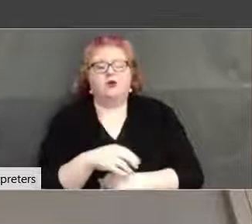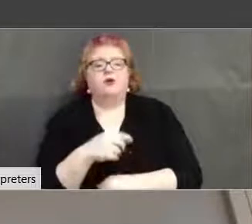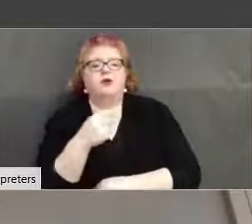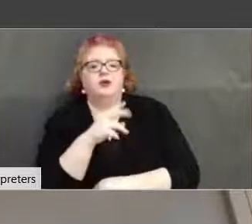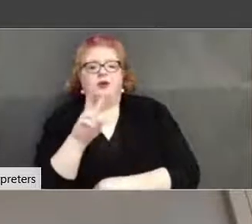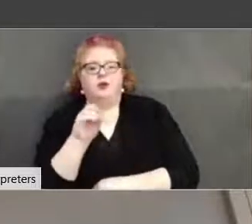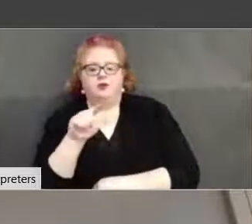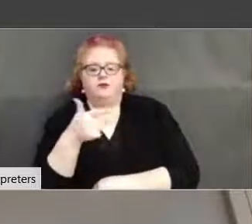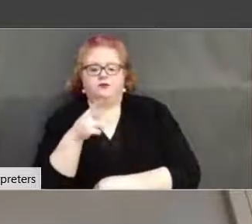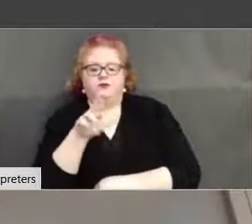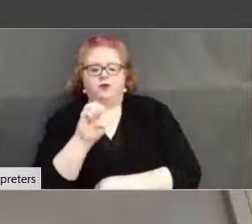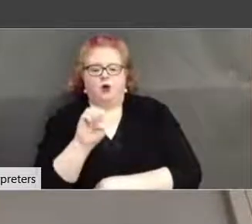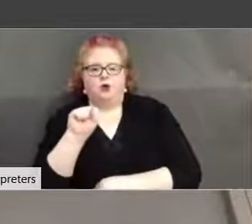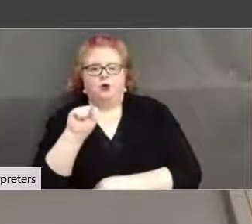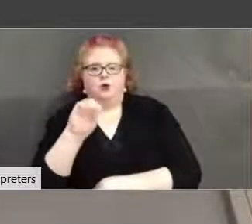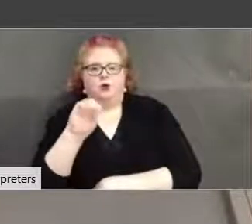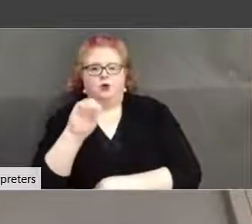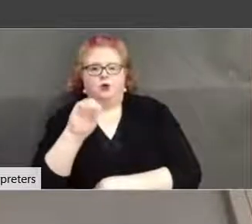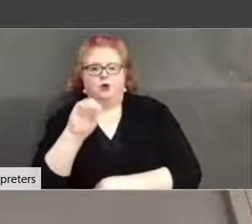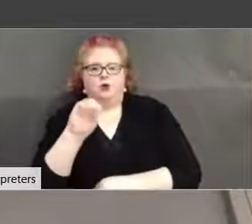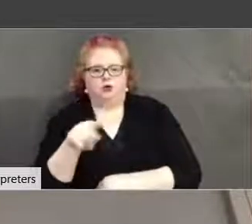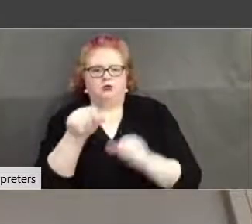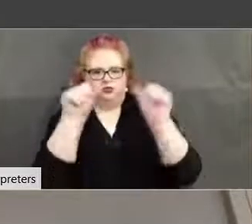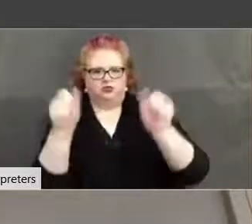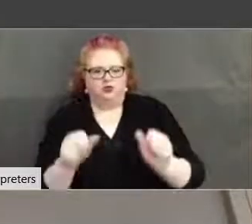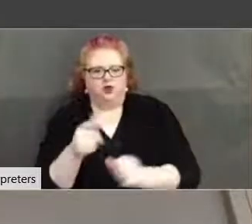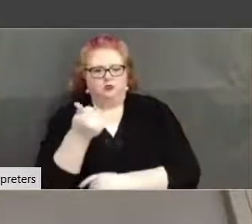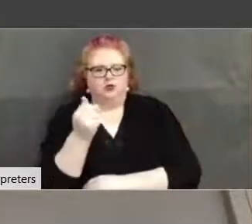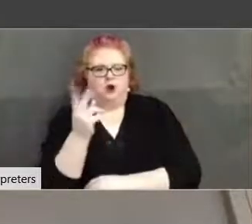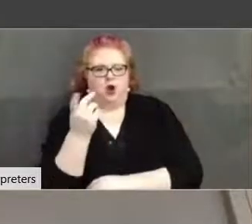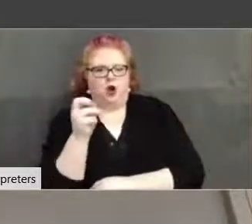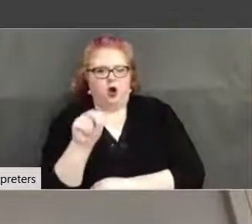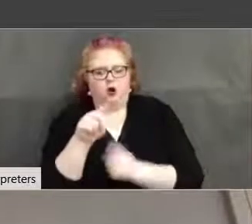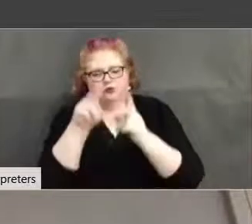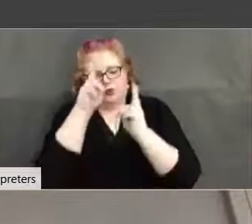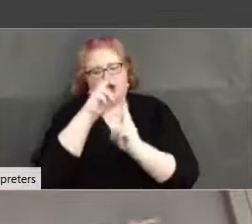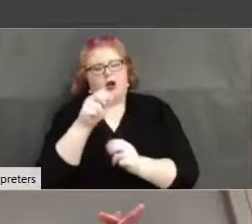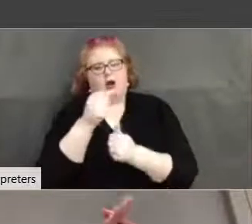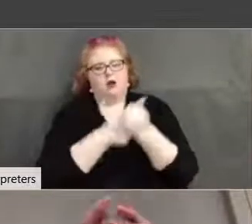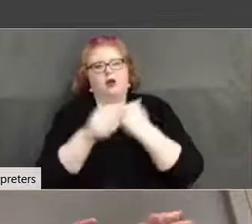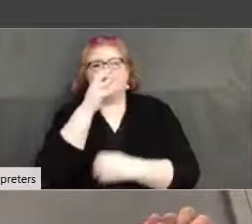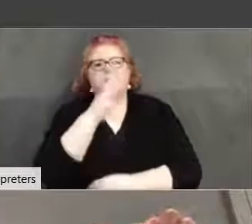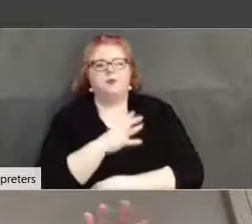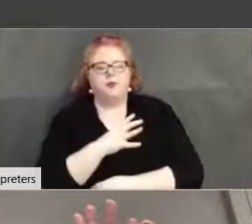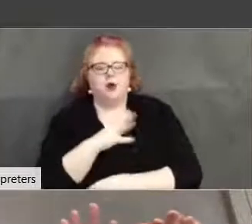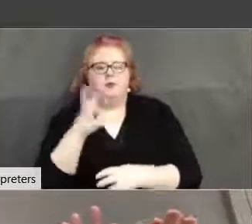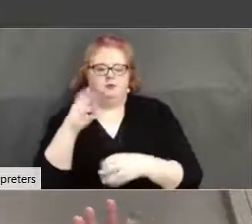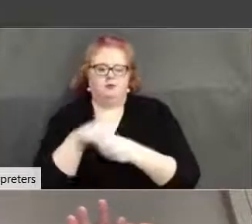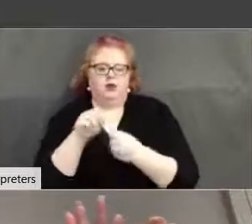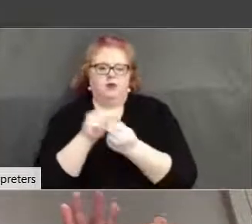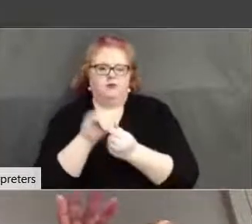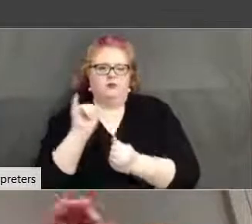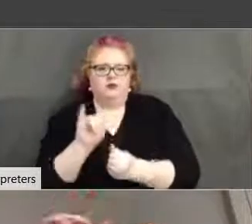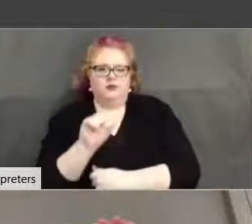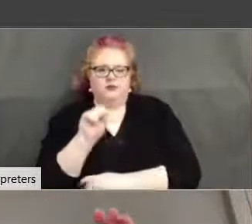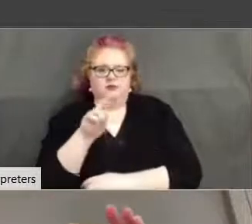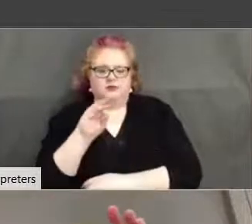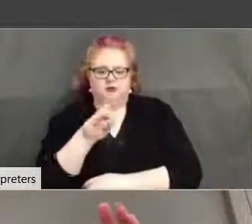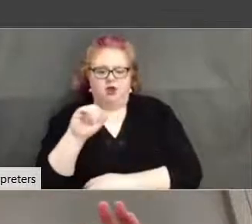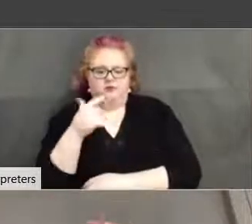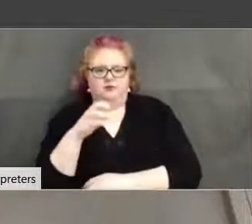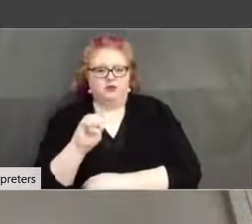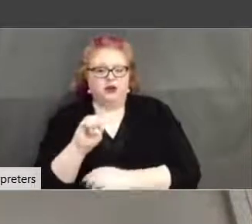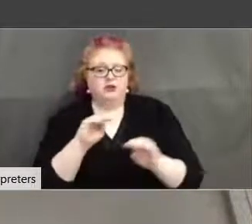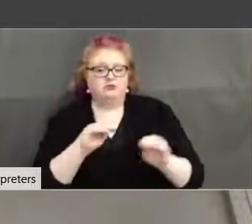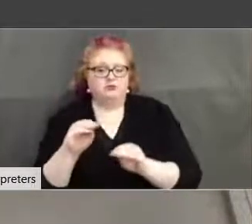Garden to honor U.S. and Arkansas leaders of the women's suffrage movement. And whereas Wednesday, August 26, 2020 will mark the centennial of